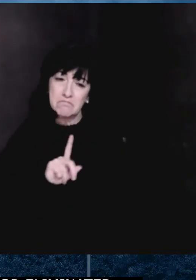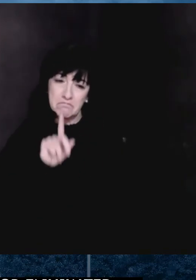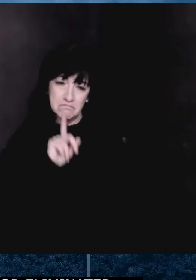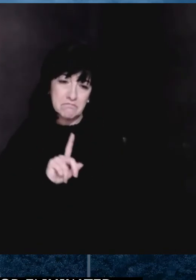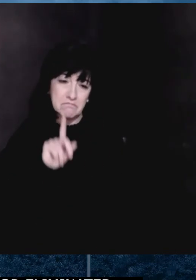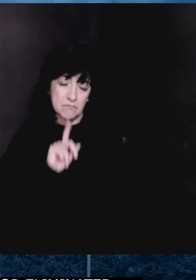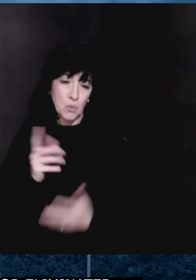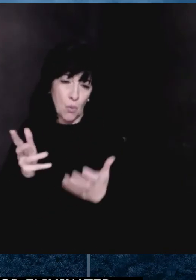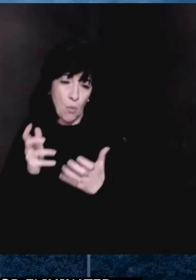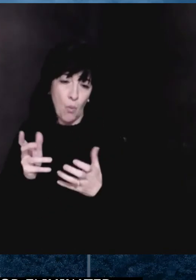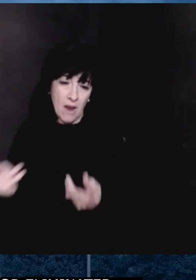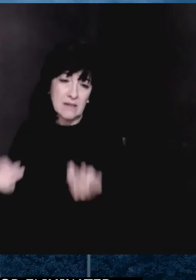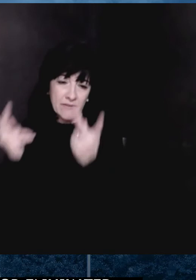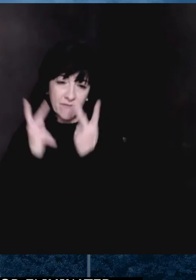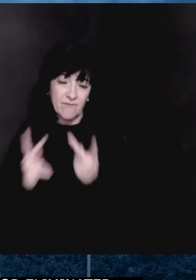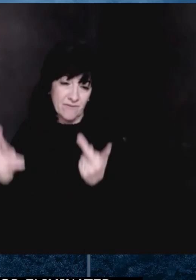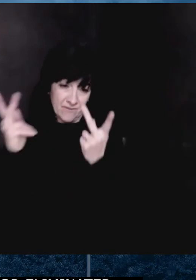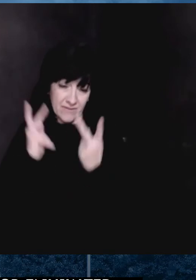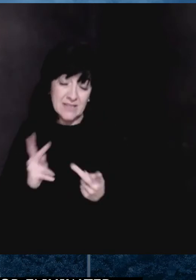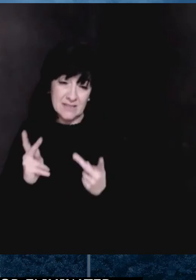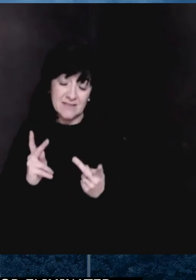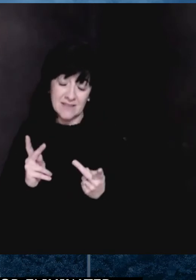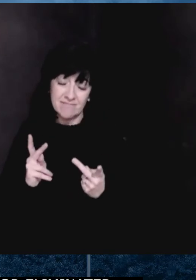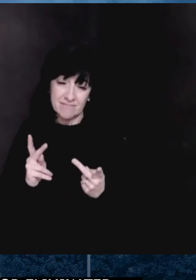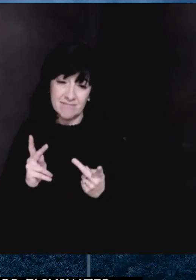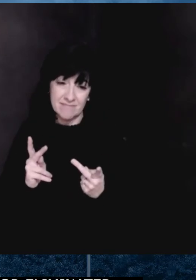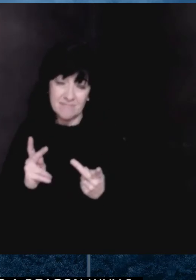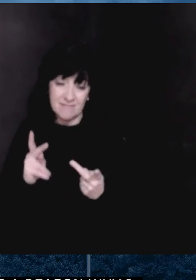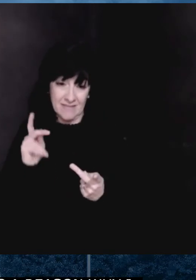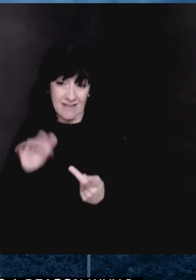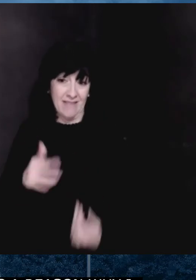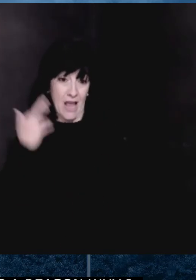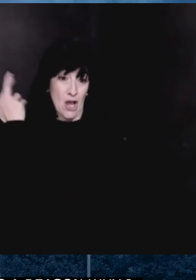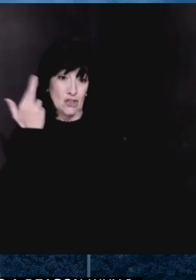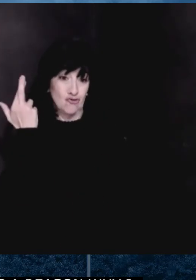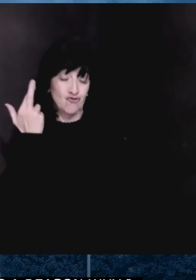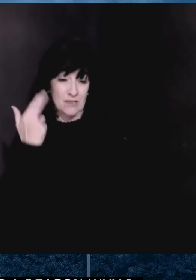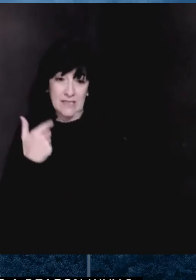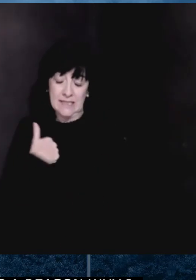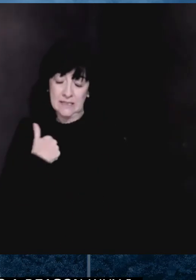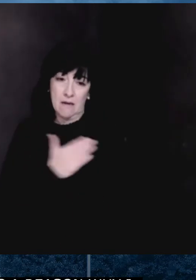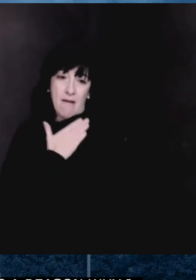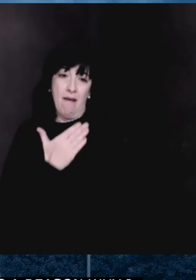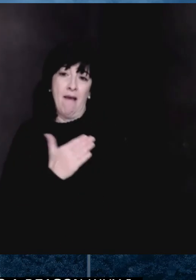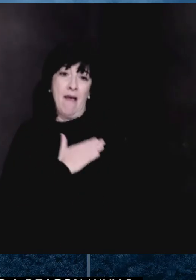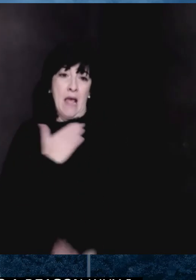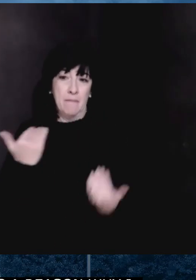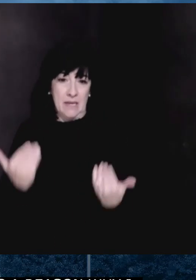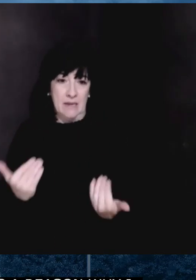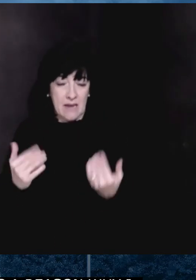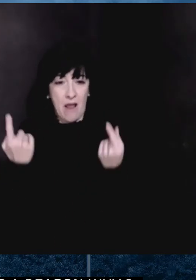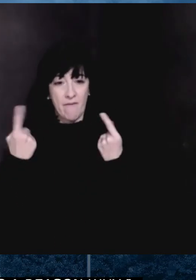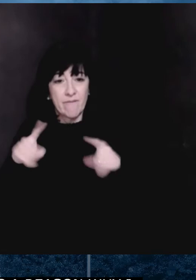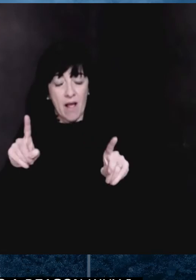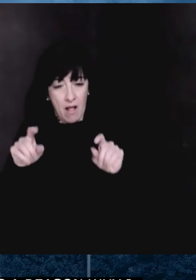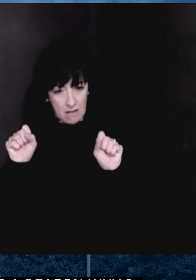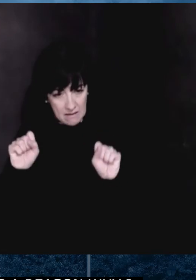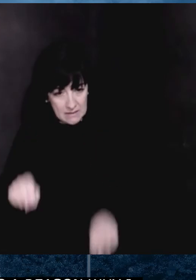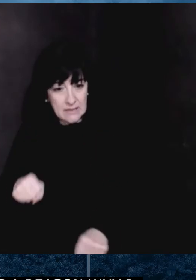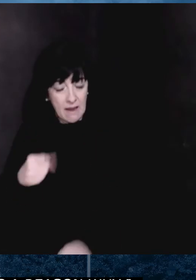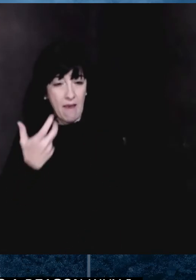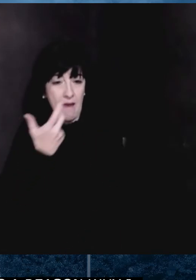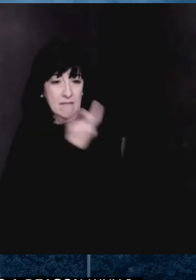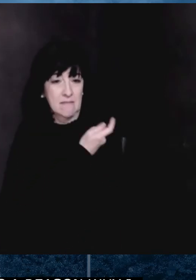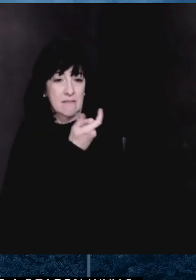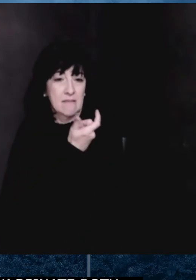so happy that we are beginning our efforts to vaccinate both staff and